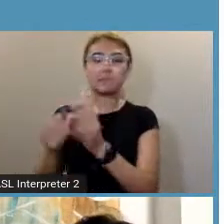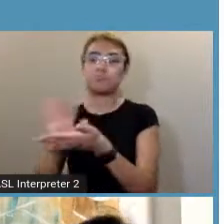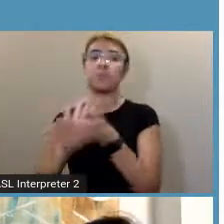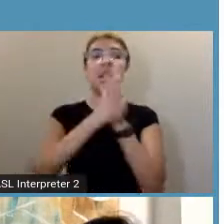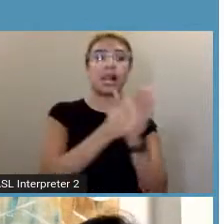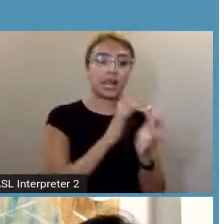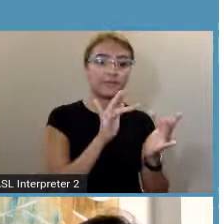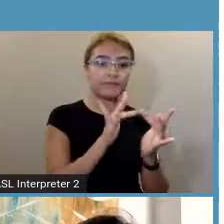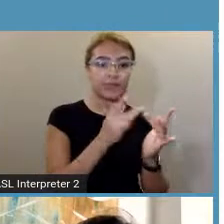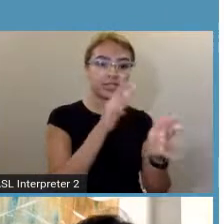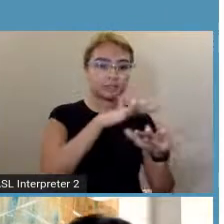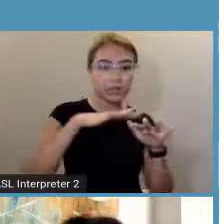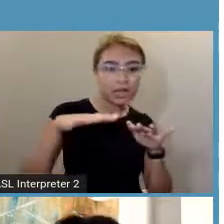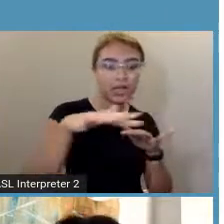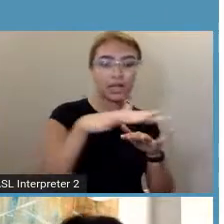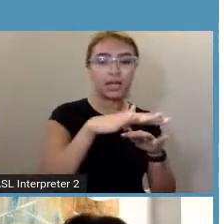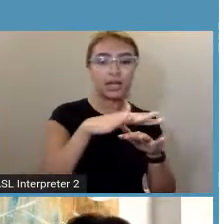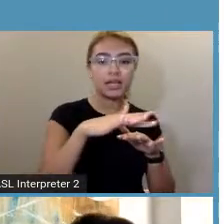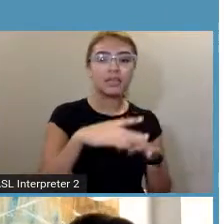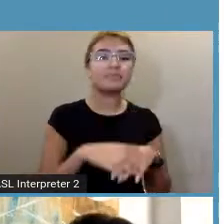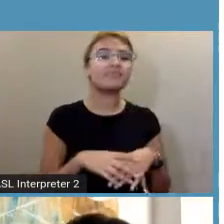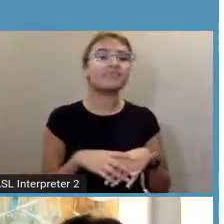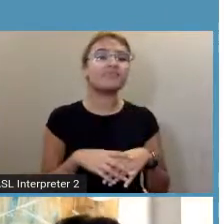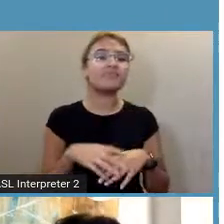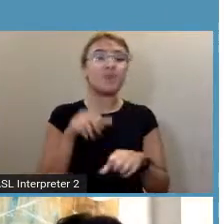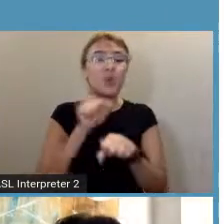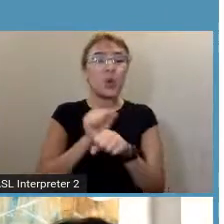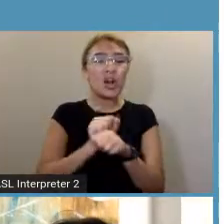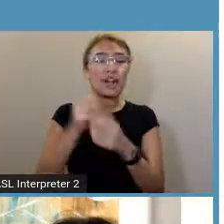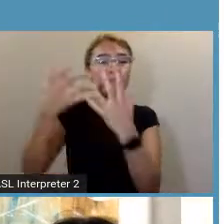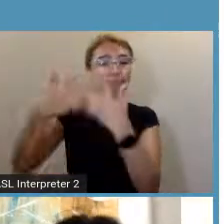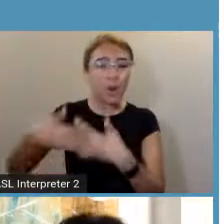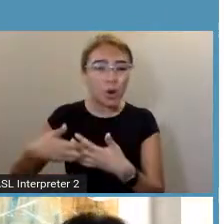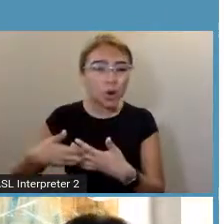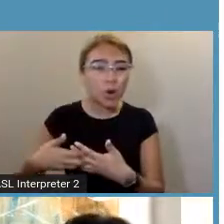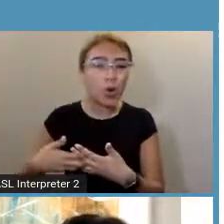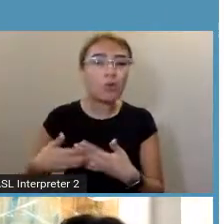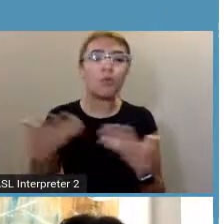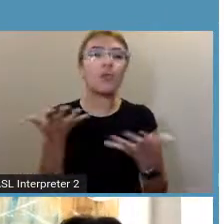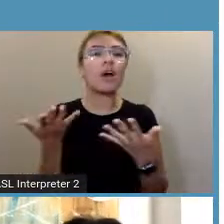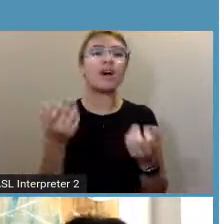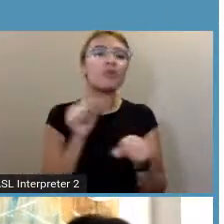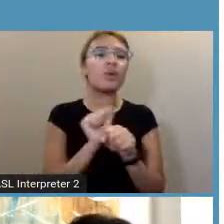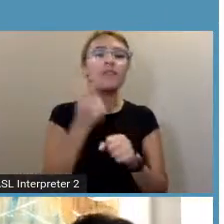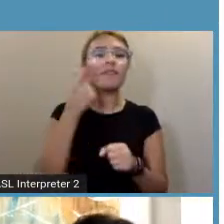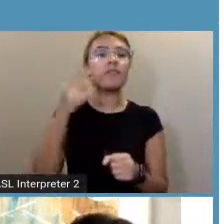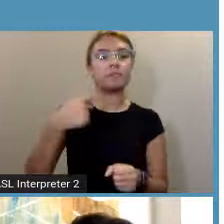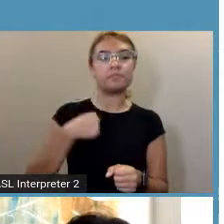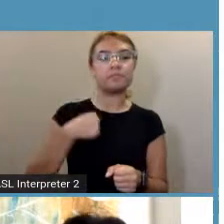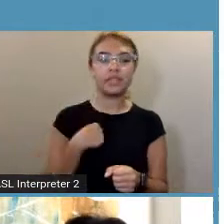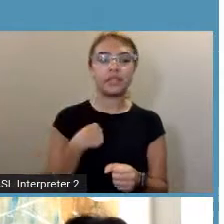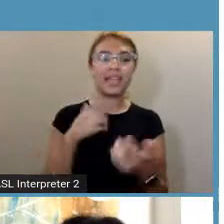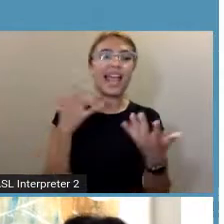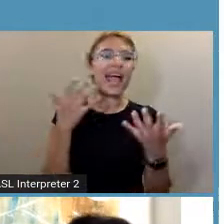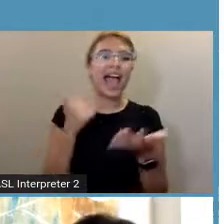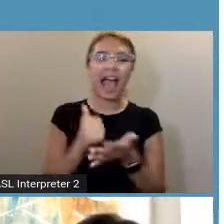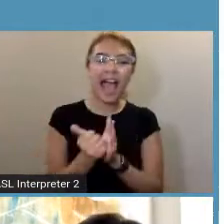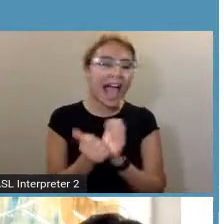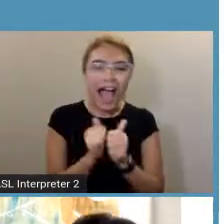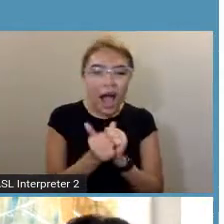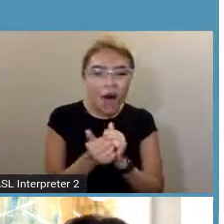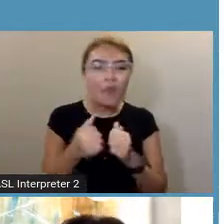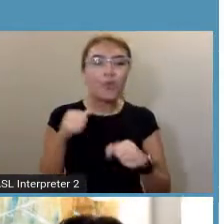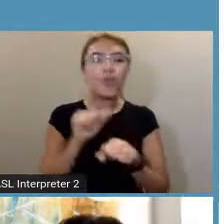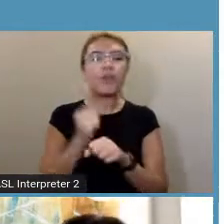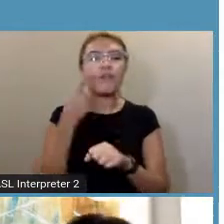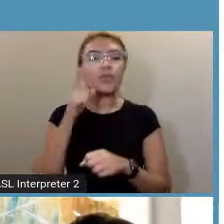finally, a suggested workflow of what I think, or what has worked for me. As a parenthesis, I have